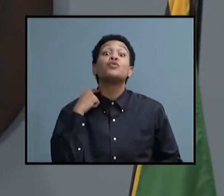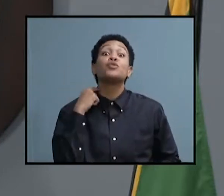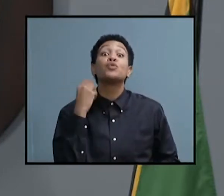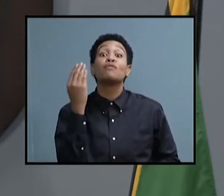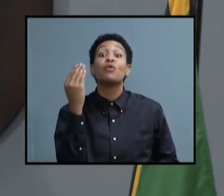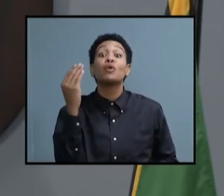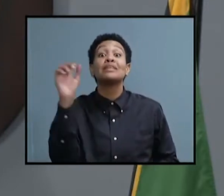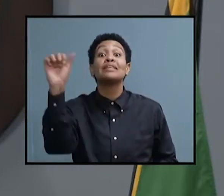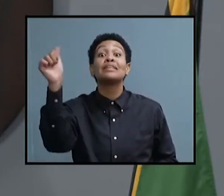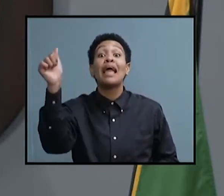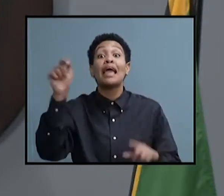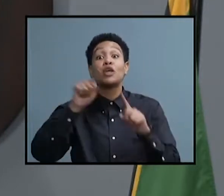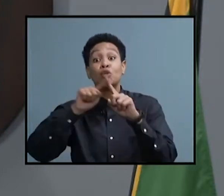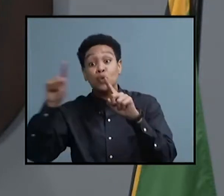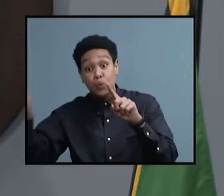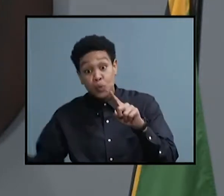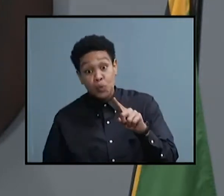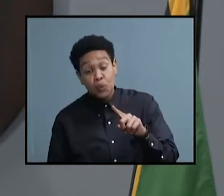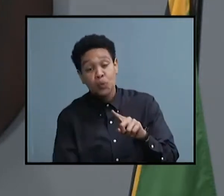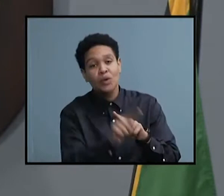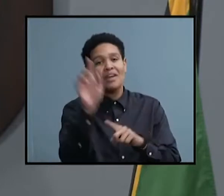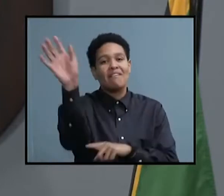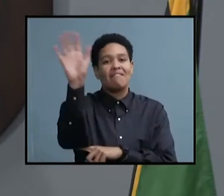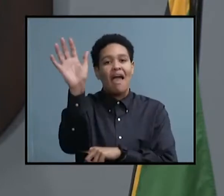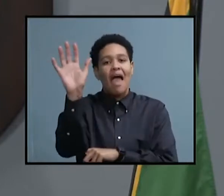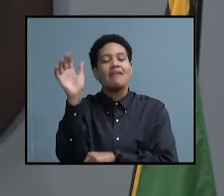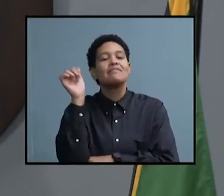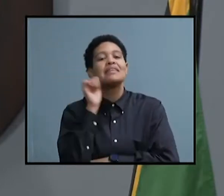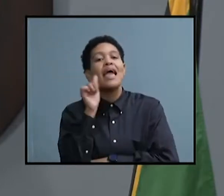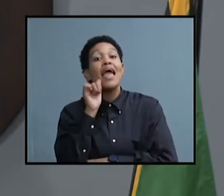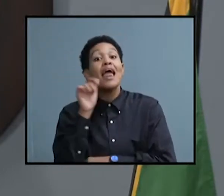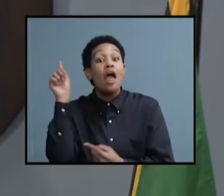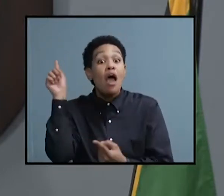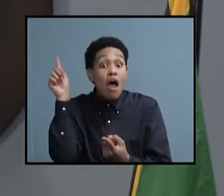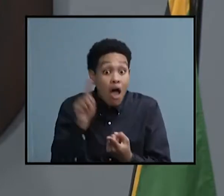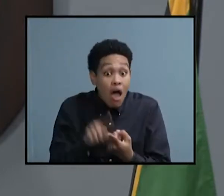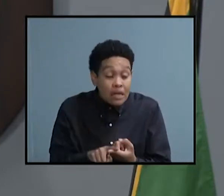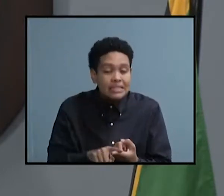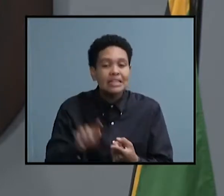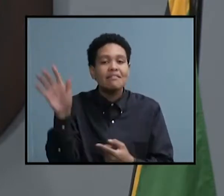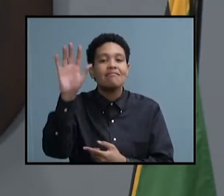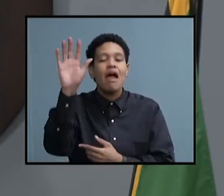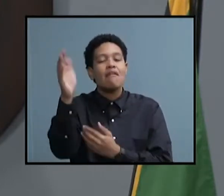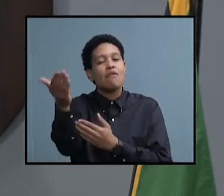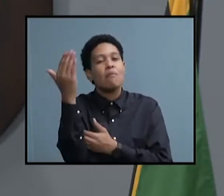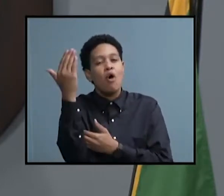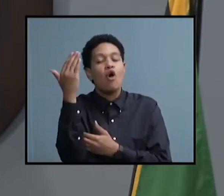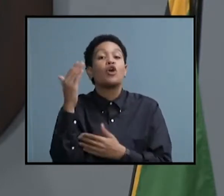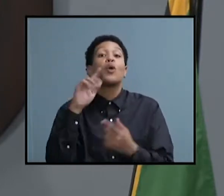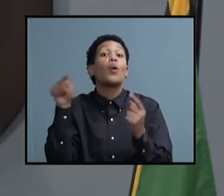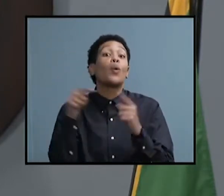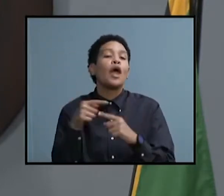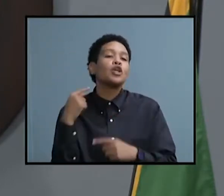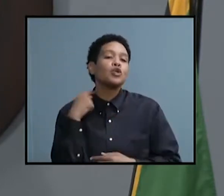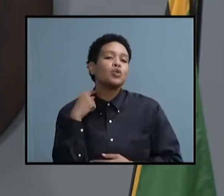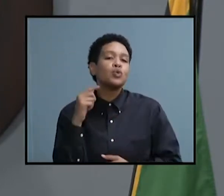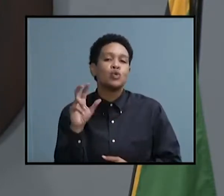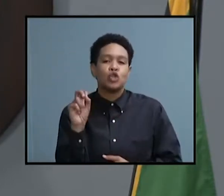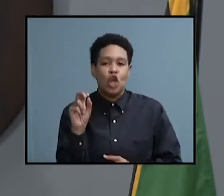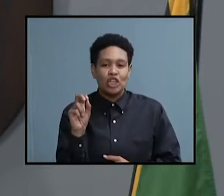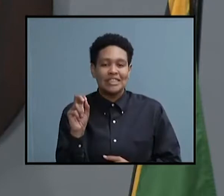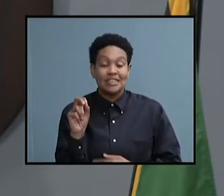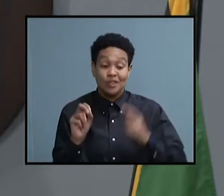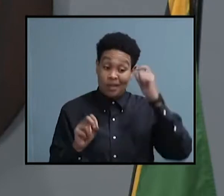5 a.m. the following morning, day to day, until 5 a.m. on the morning of June